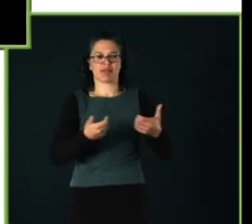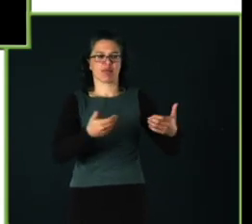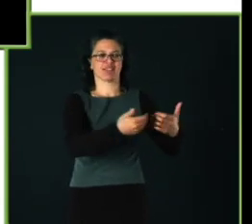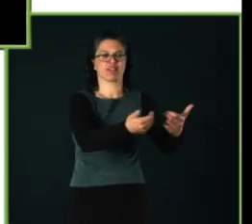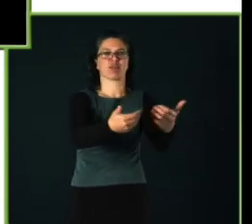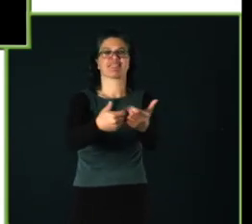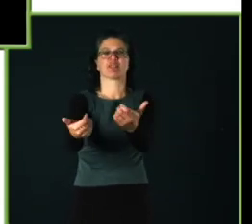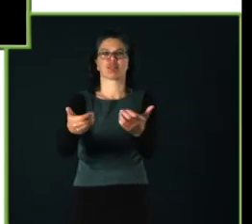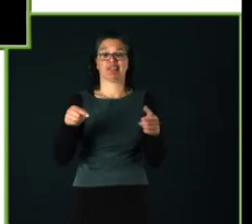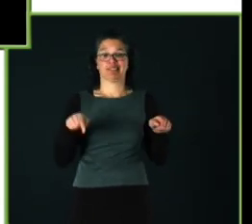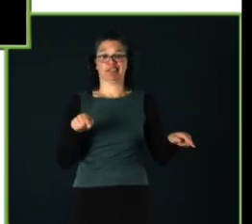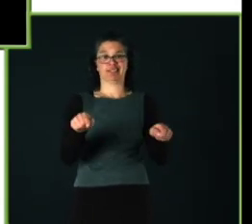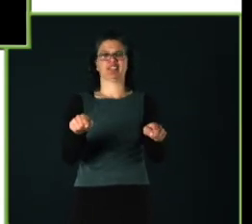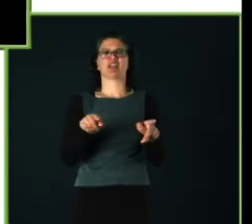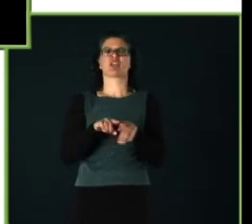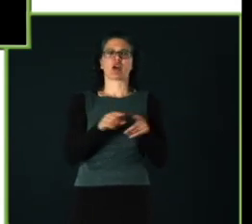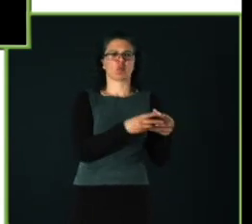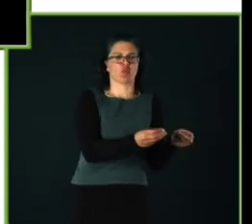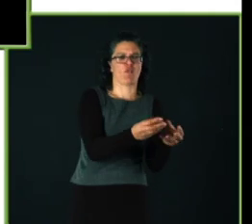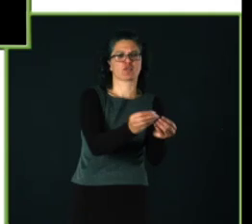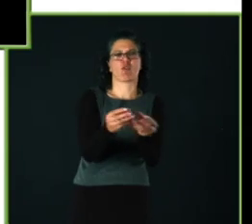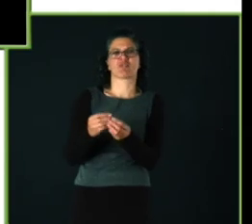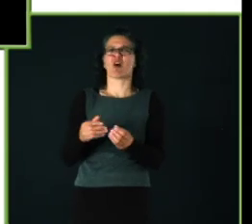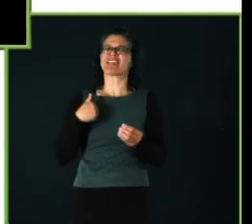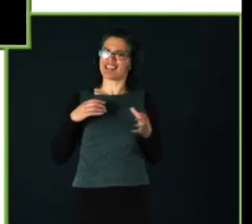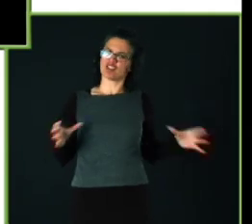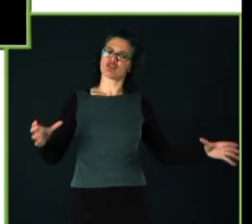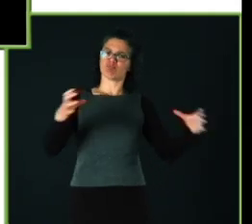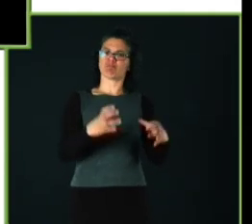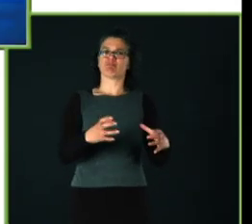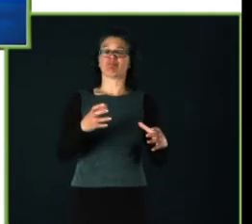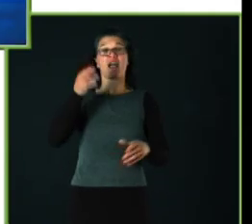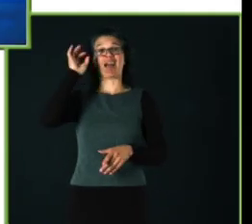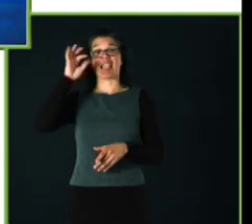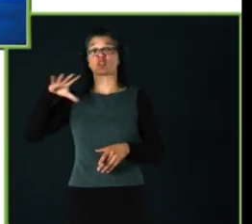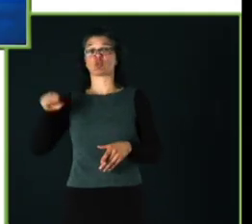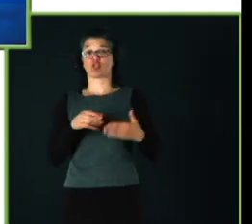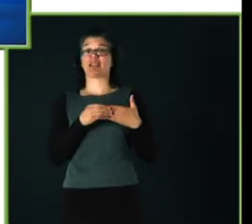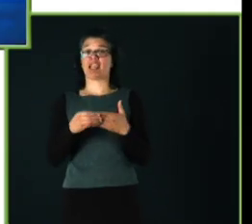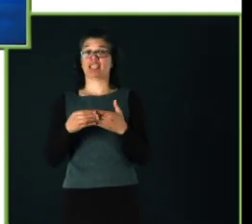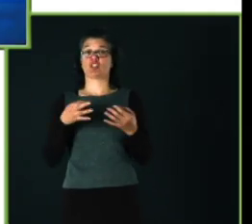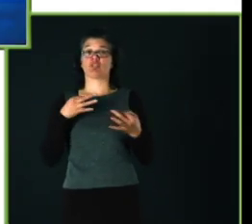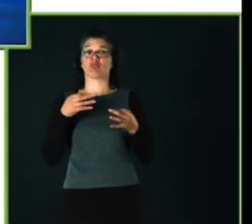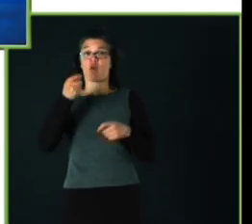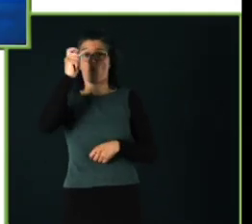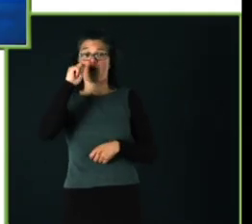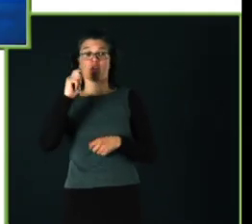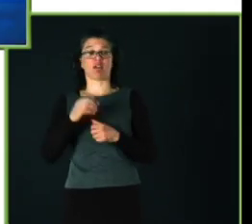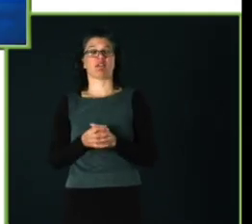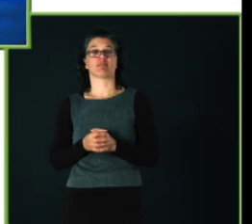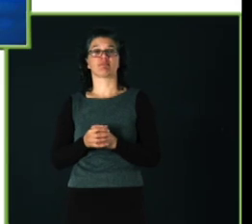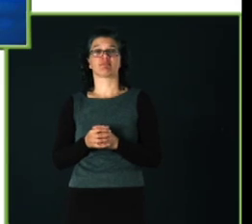I'm standing here, because of the issues that I see, and council should be taking a leadership role. The vision. I'm scared to